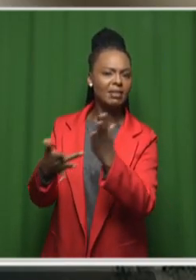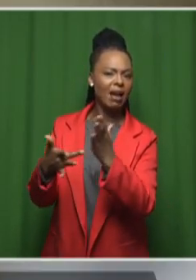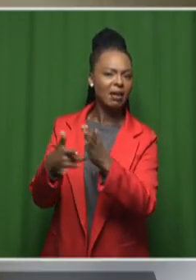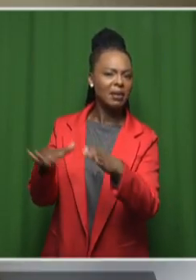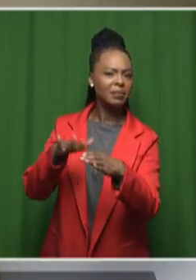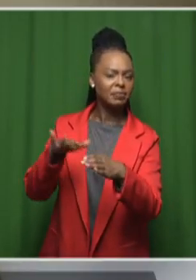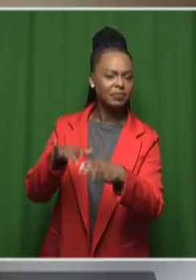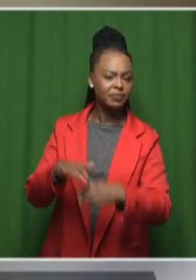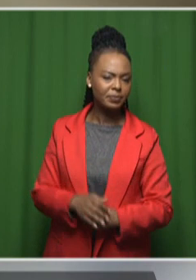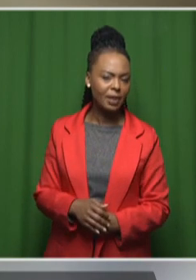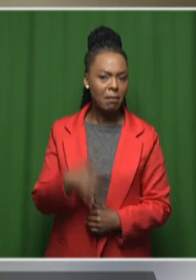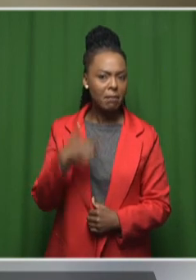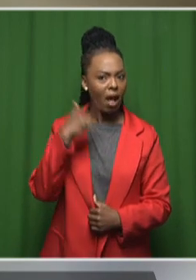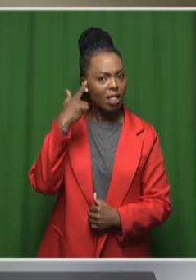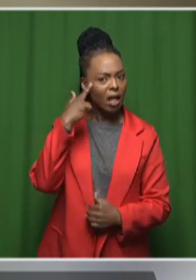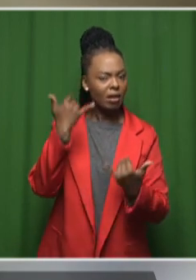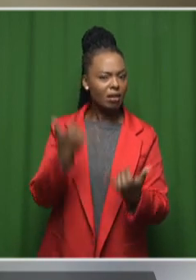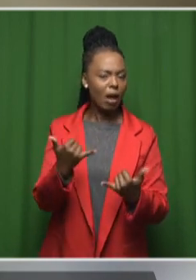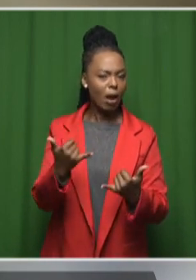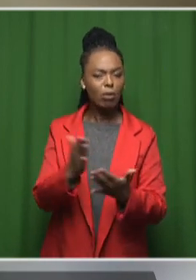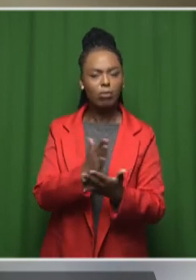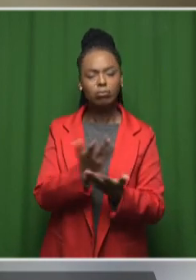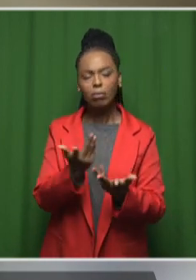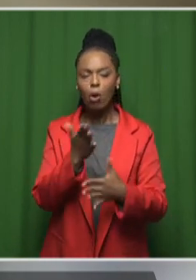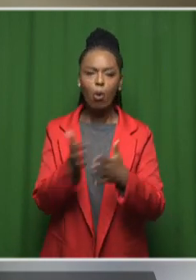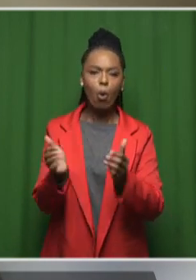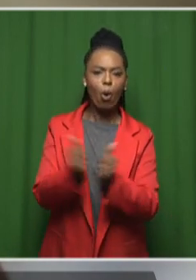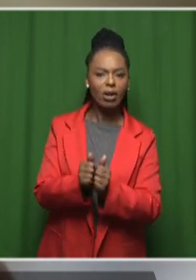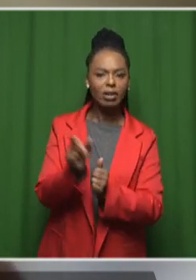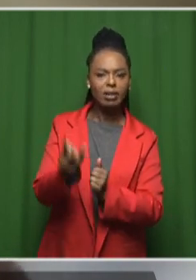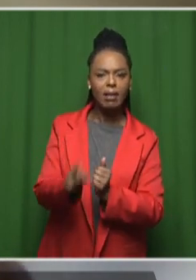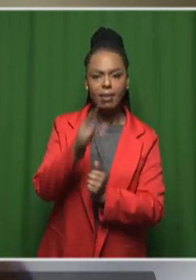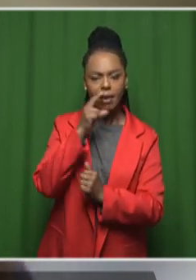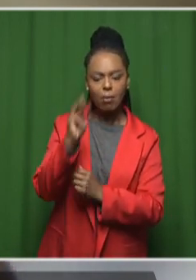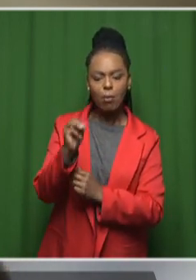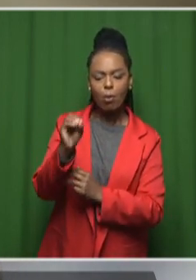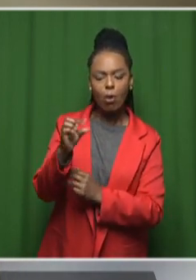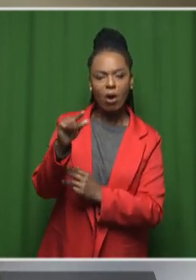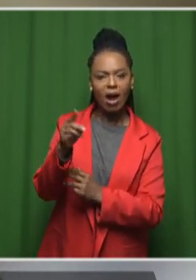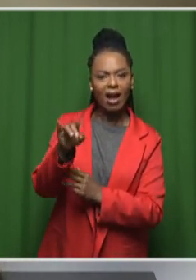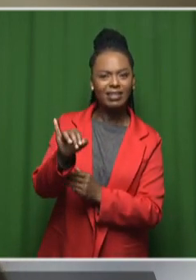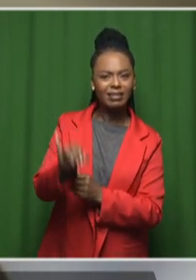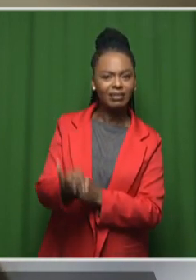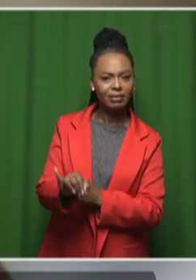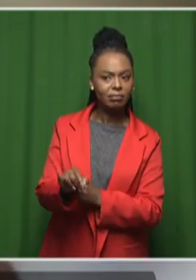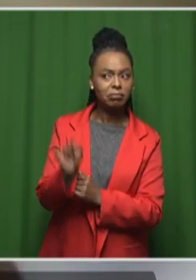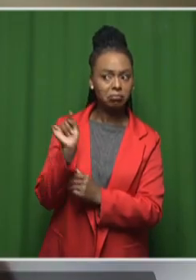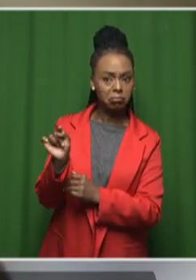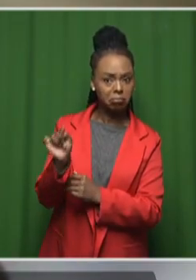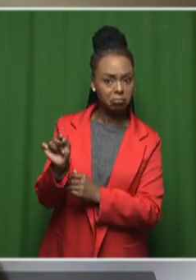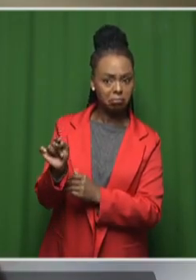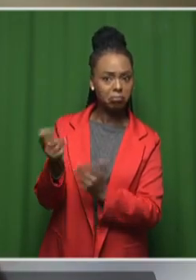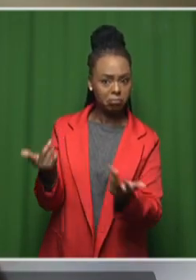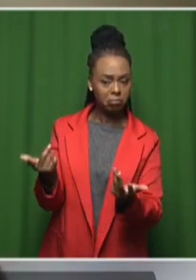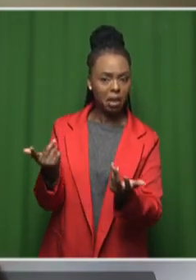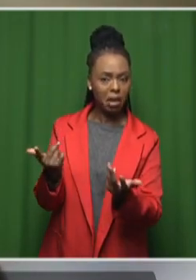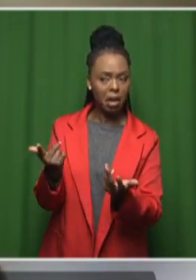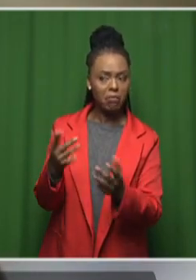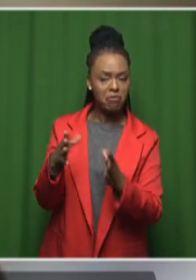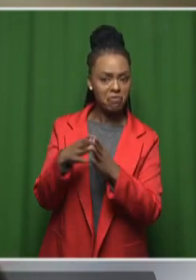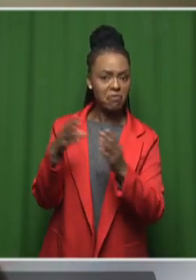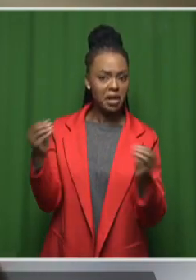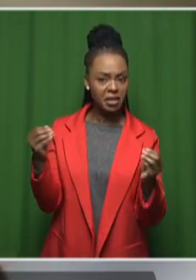Honestly, when I think about it, I think of one of my colleagues at Botlhale called Mokgadi Setsek Hamolo. And she recently completed